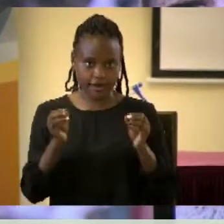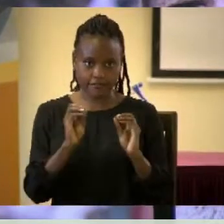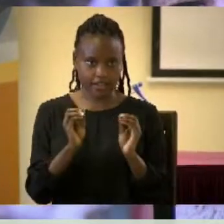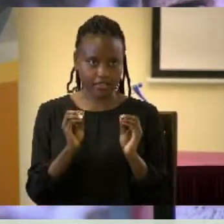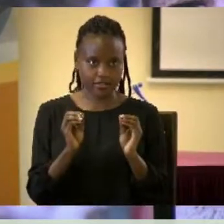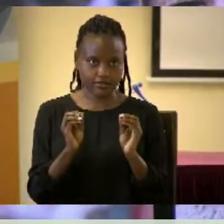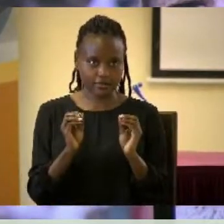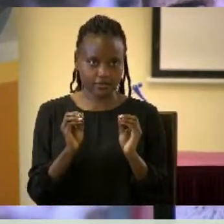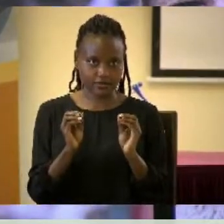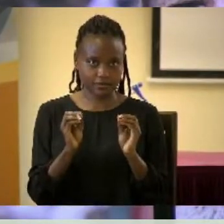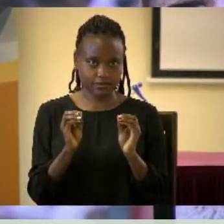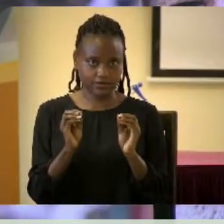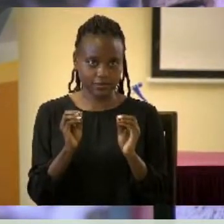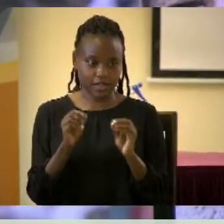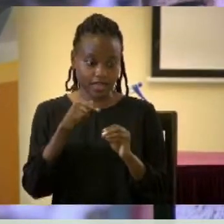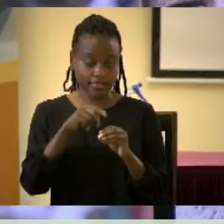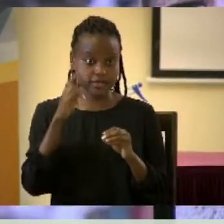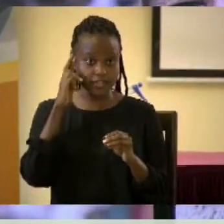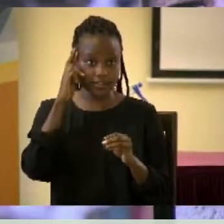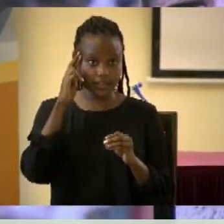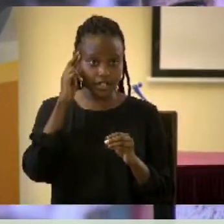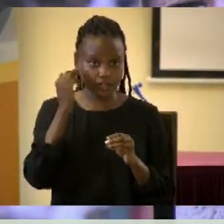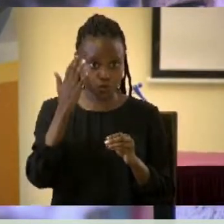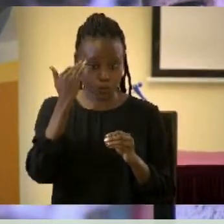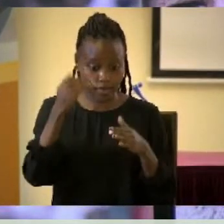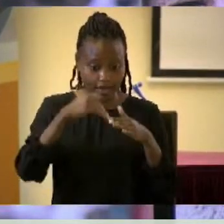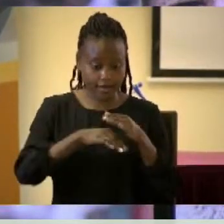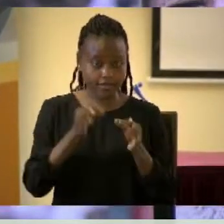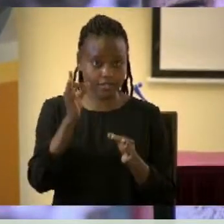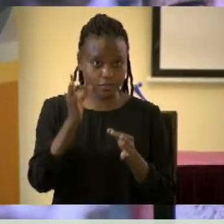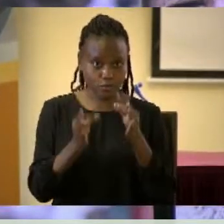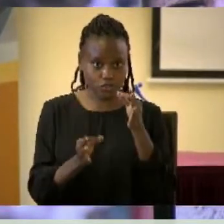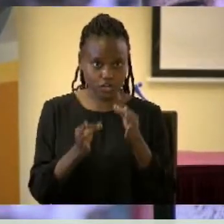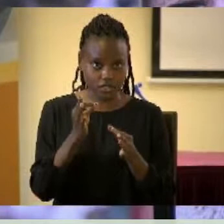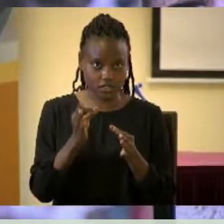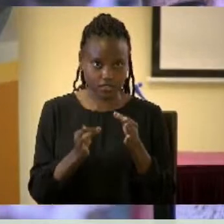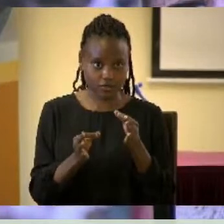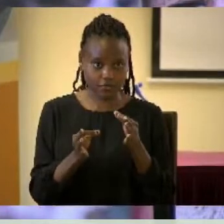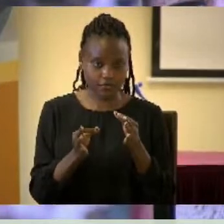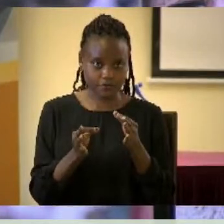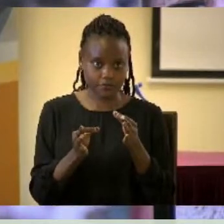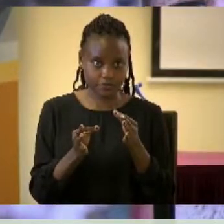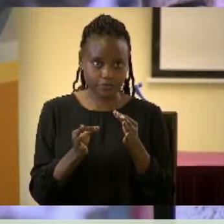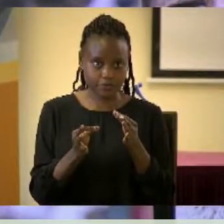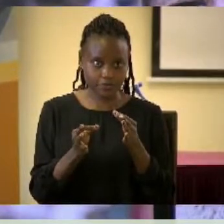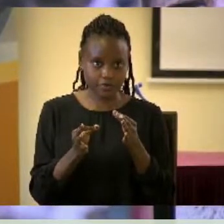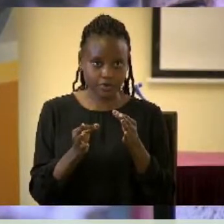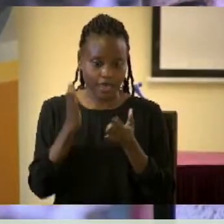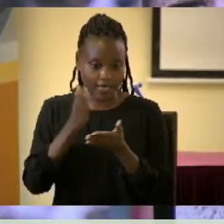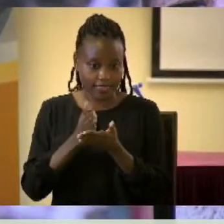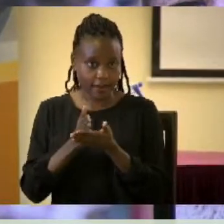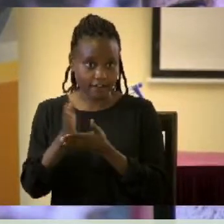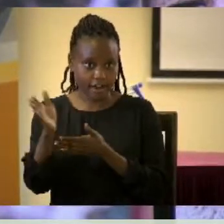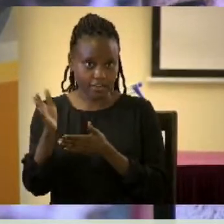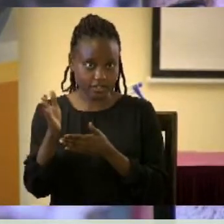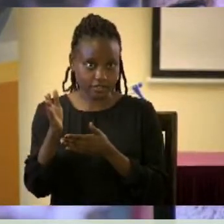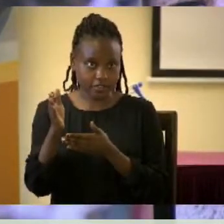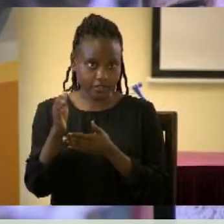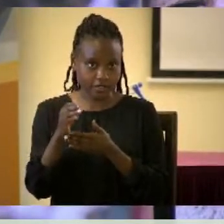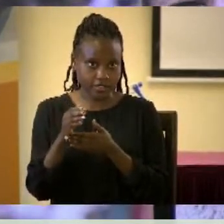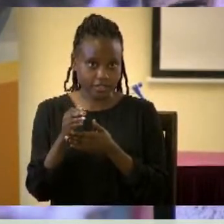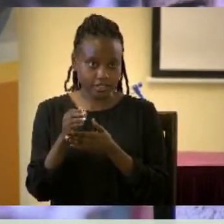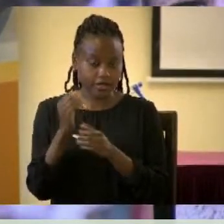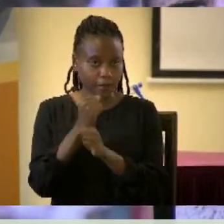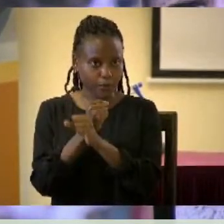worth living. And this is the reason why access to justice and the right to fair trial is